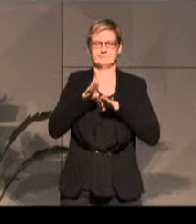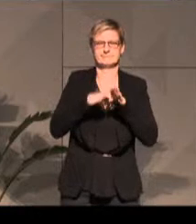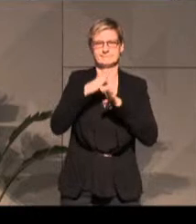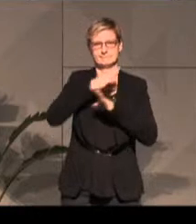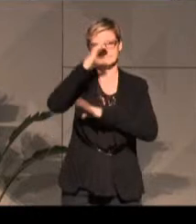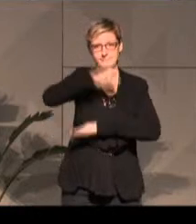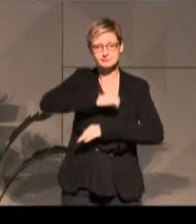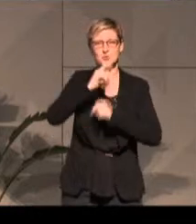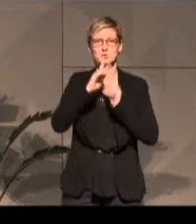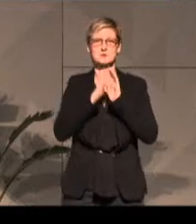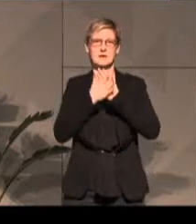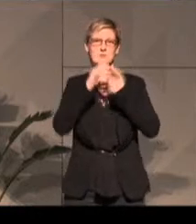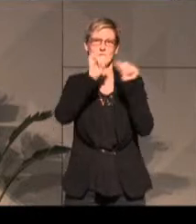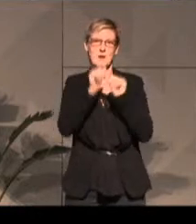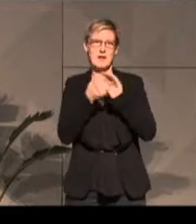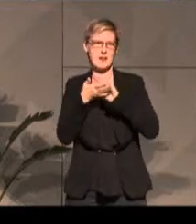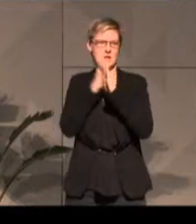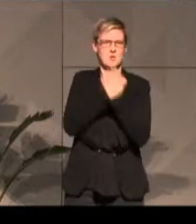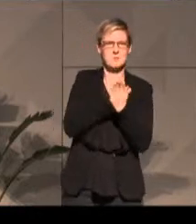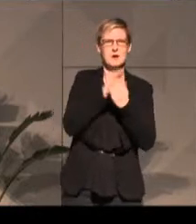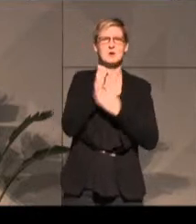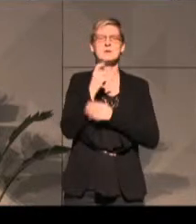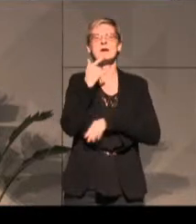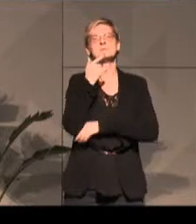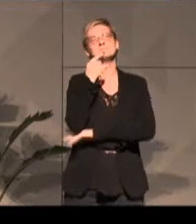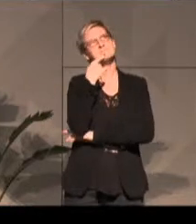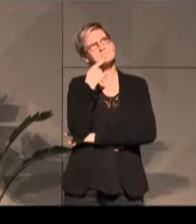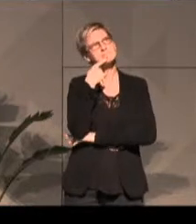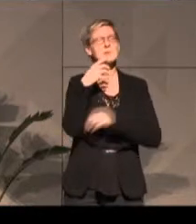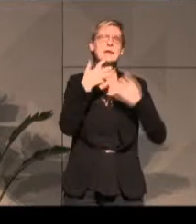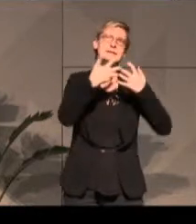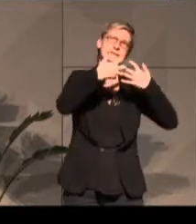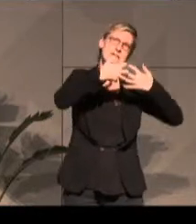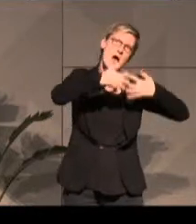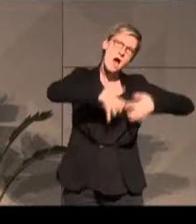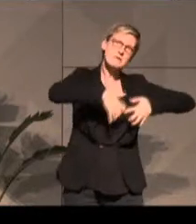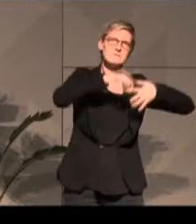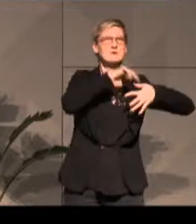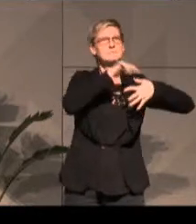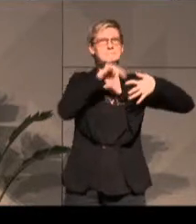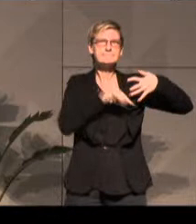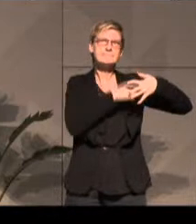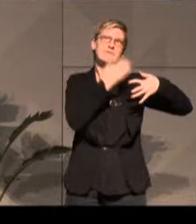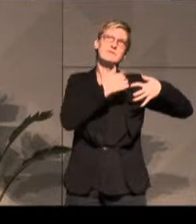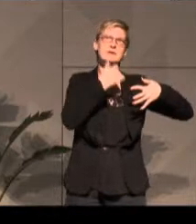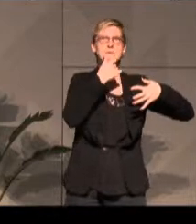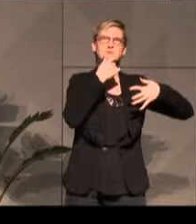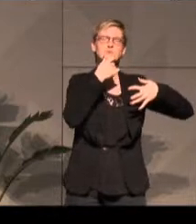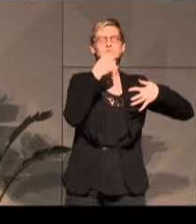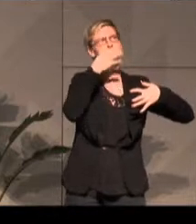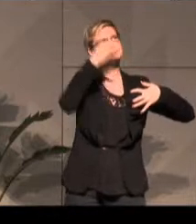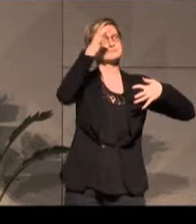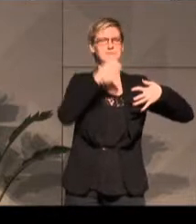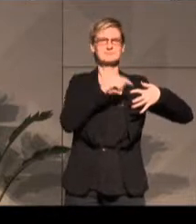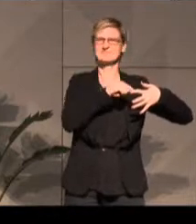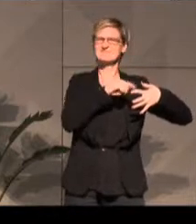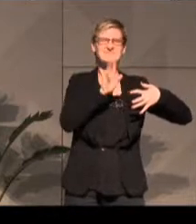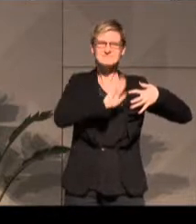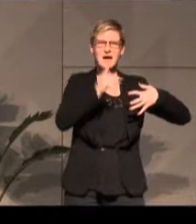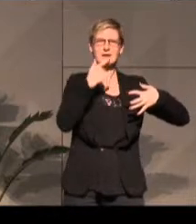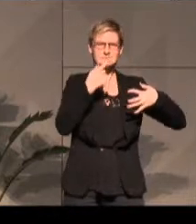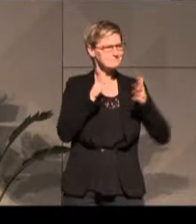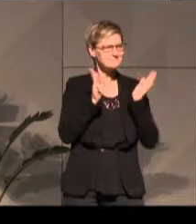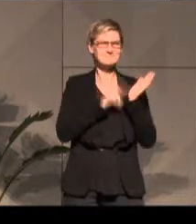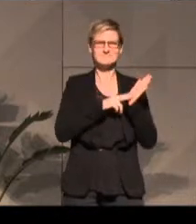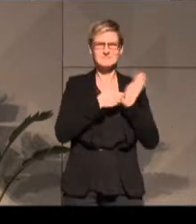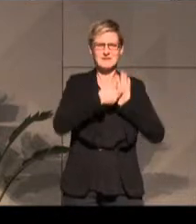climate system and to map it precisely in our climate models and not to do any guesswork anymore. Because in order to